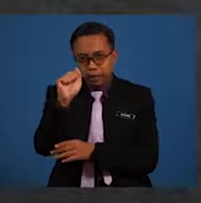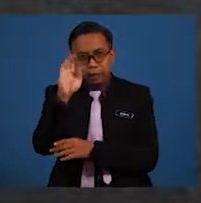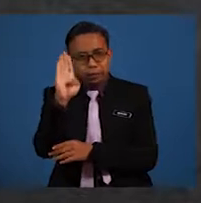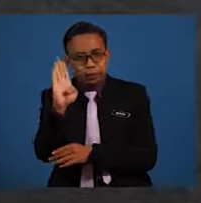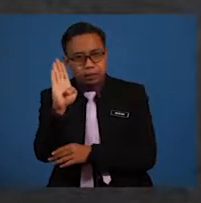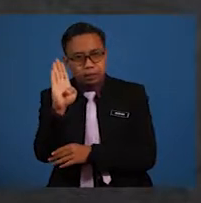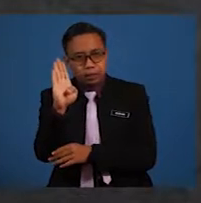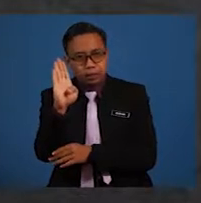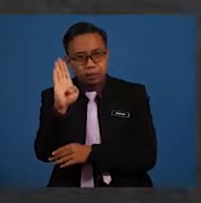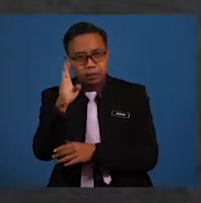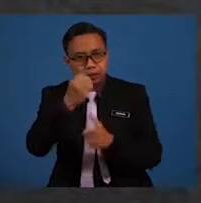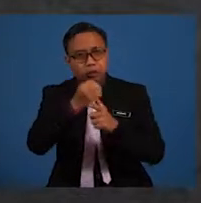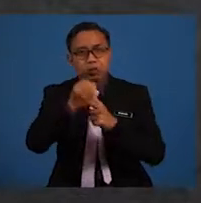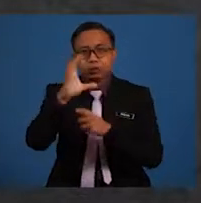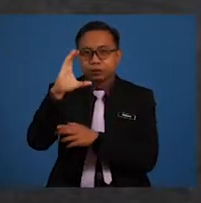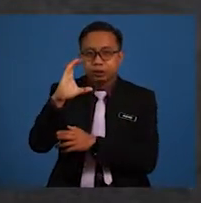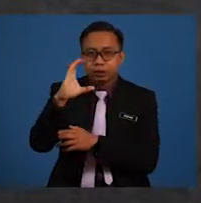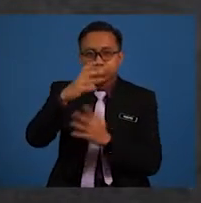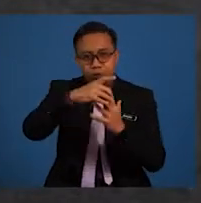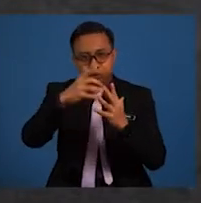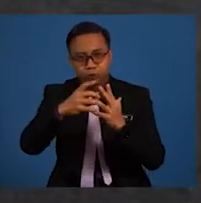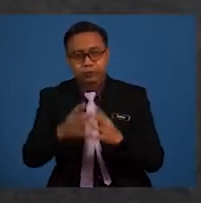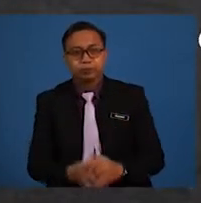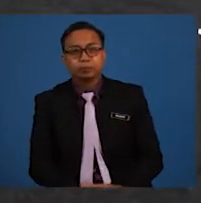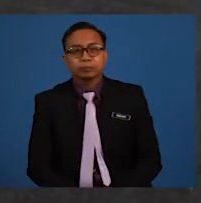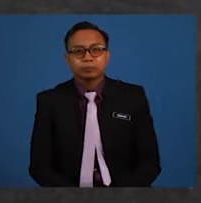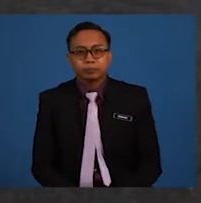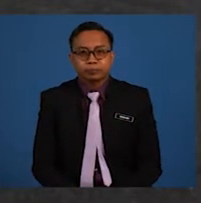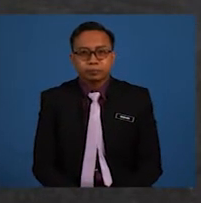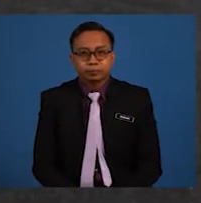B, or C?